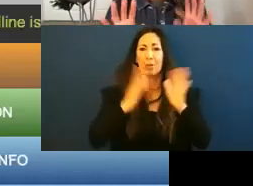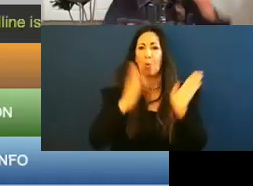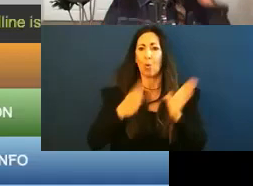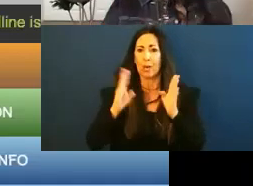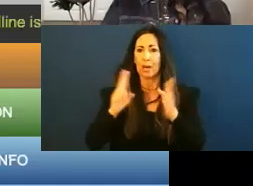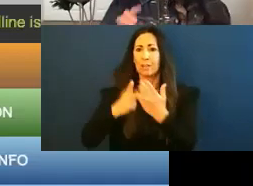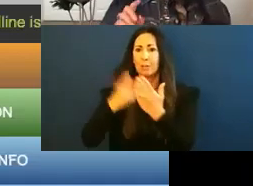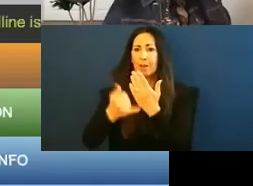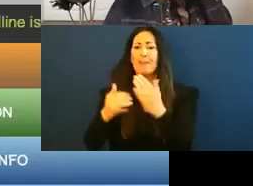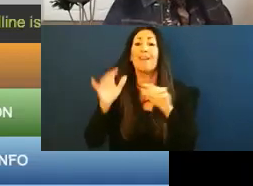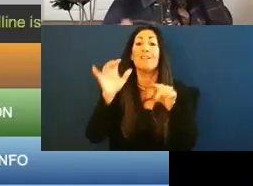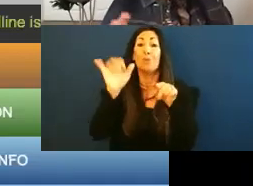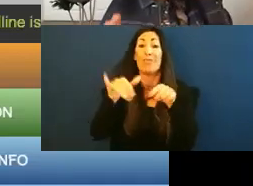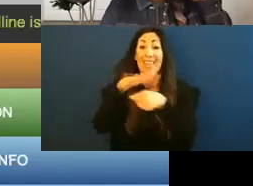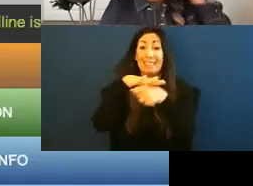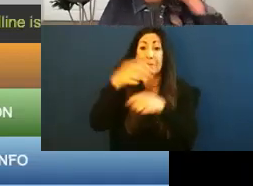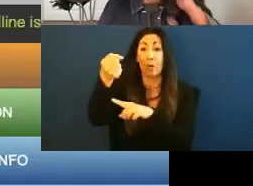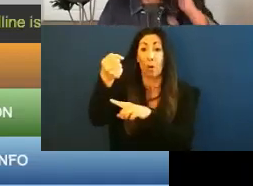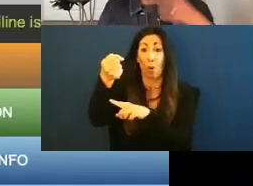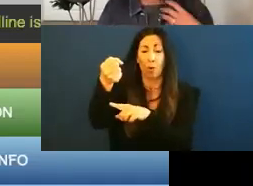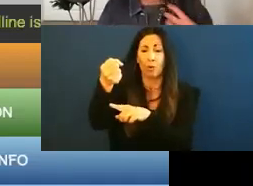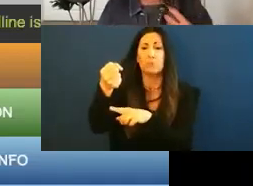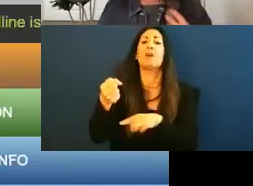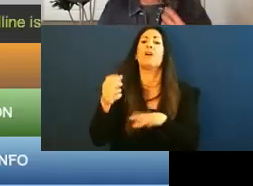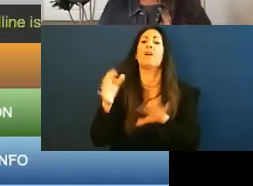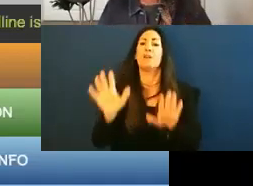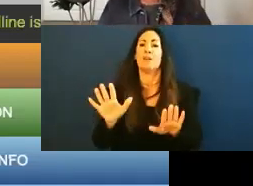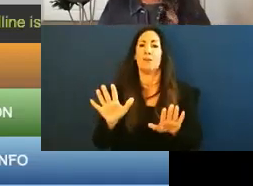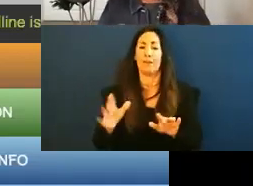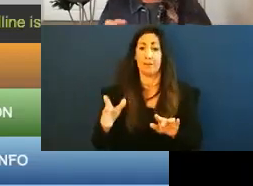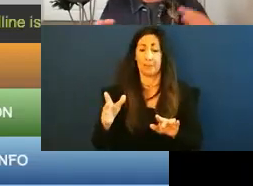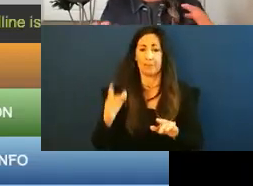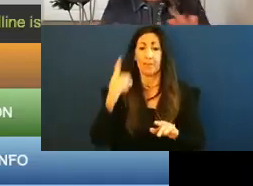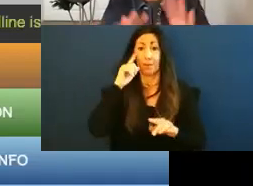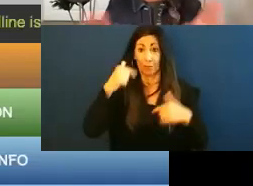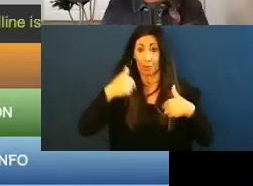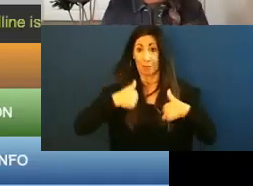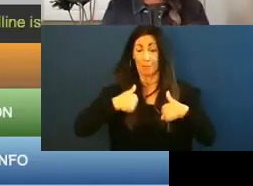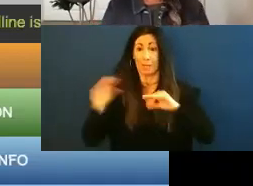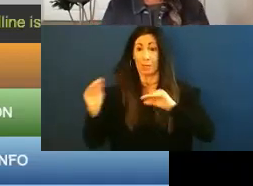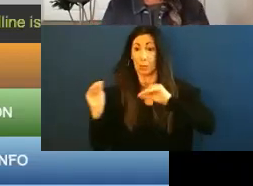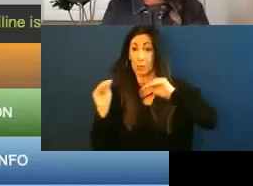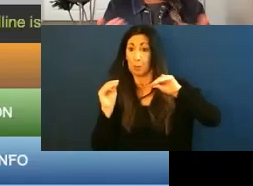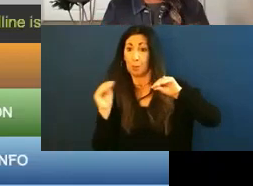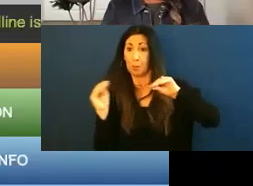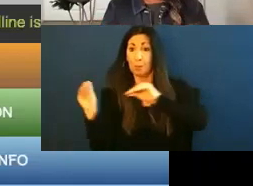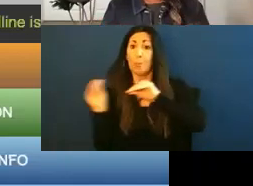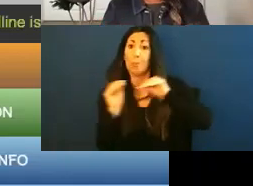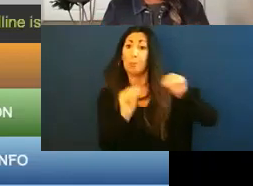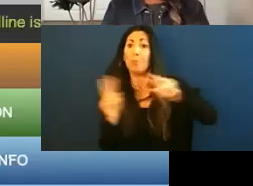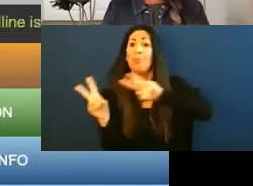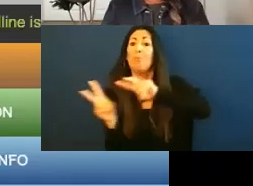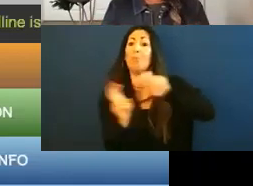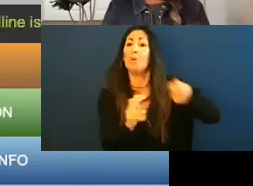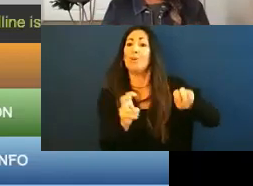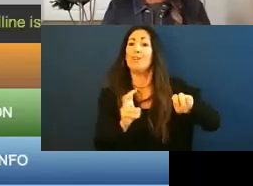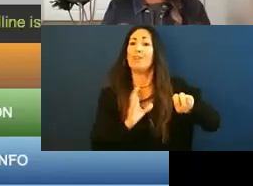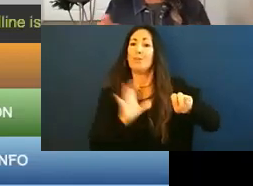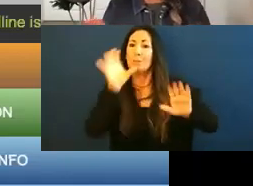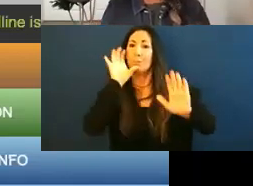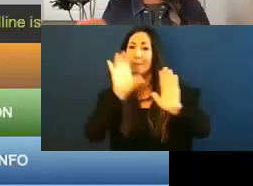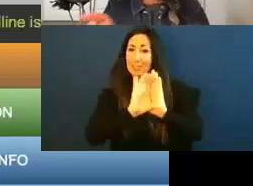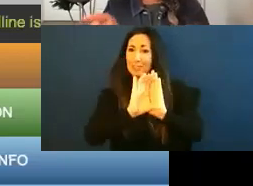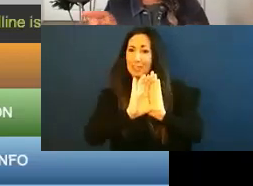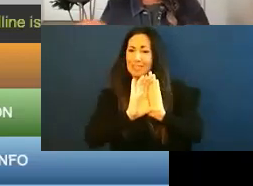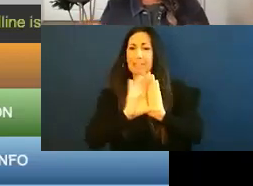that space. Now, in order for me to put some of those awesome pictures in that I want to put in, I'm going to